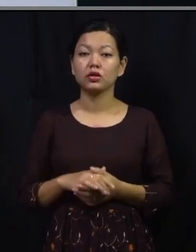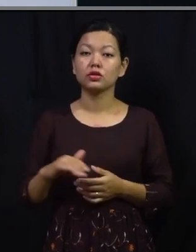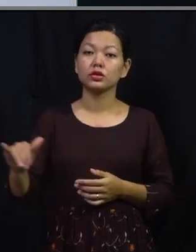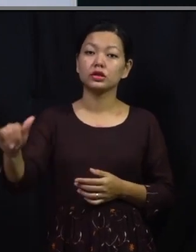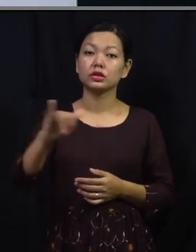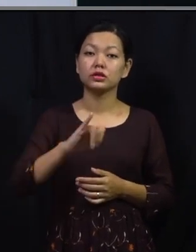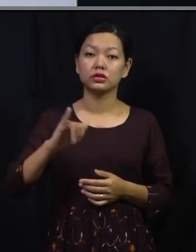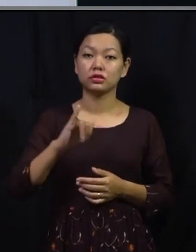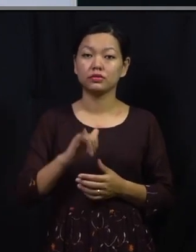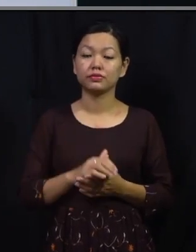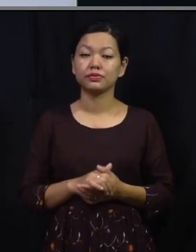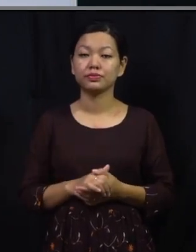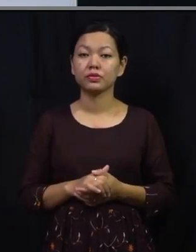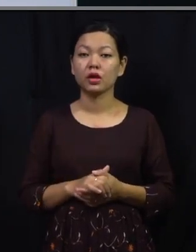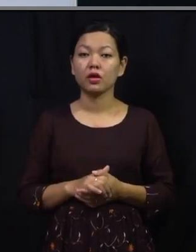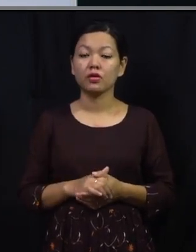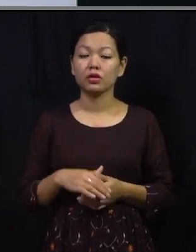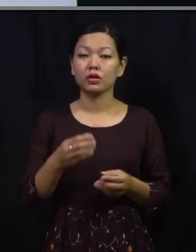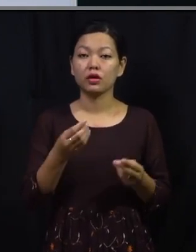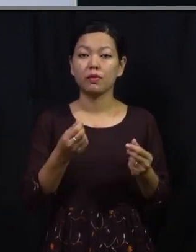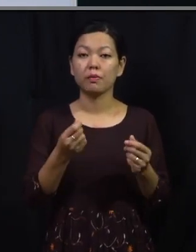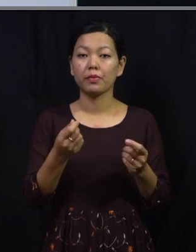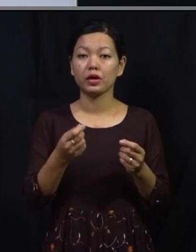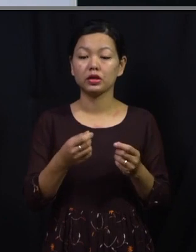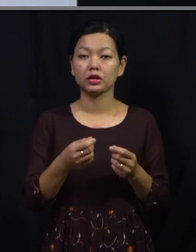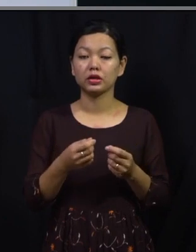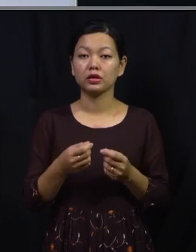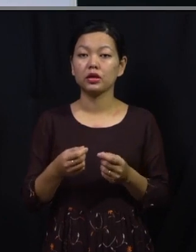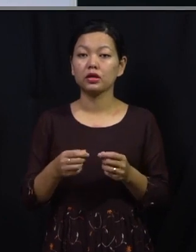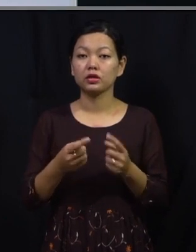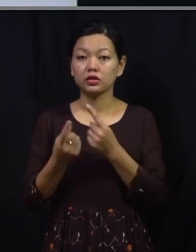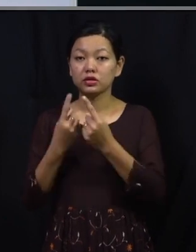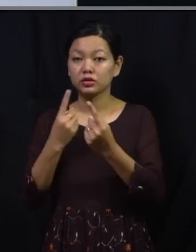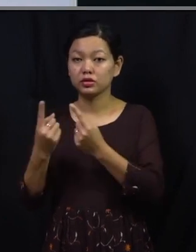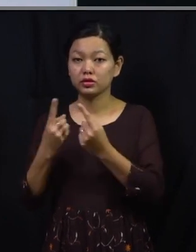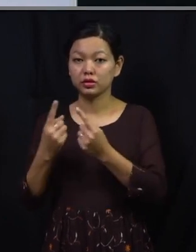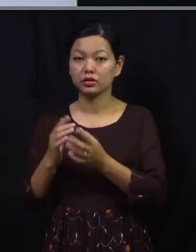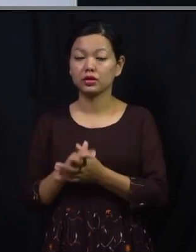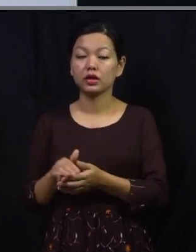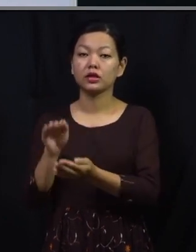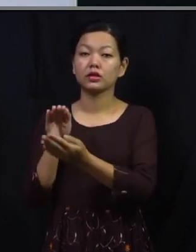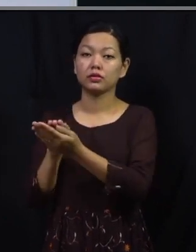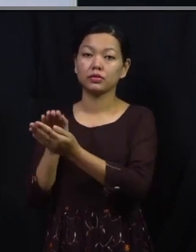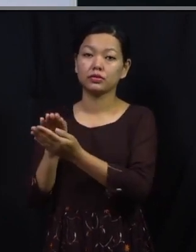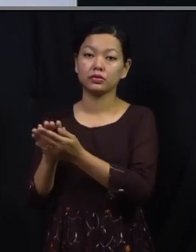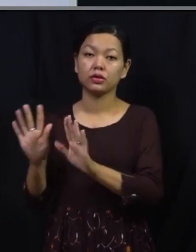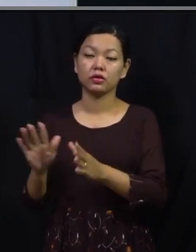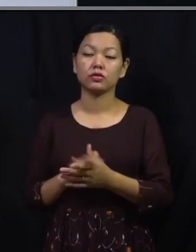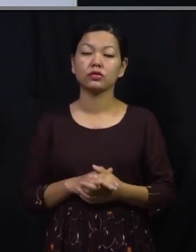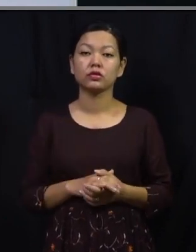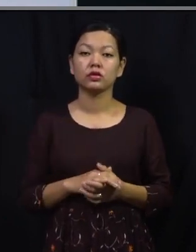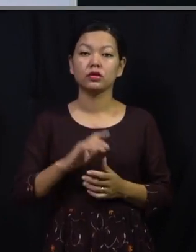money measurement concept, we turn our assets and the value into monetary terms. The